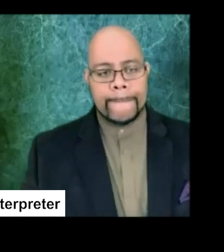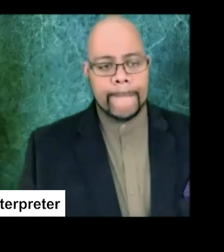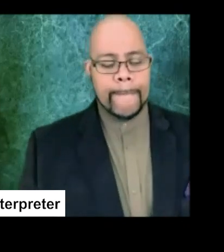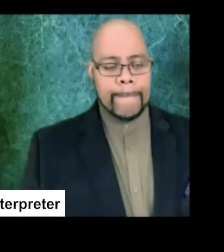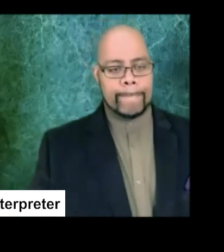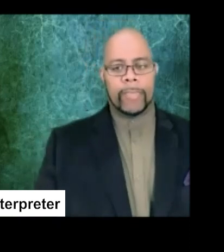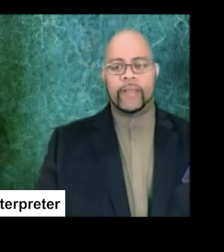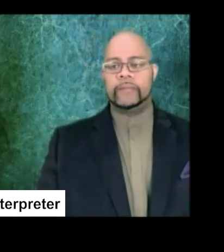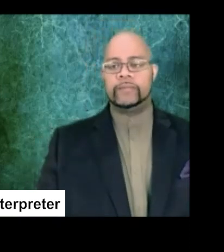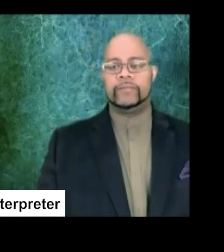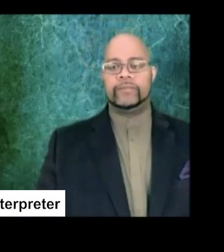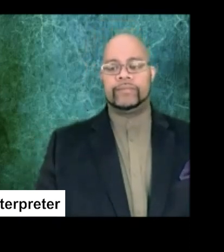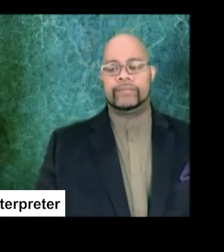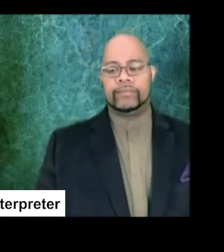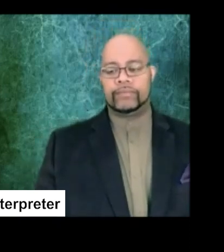are